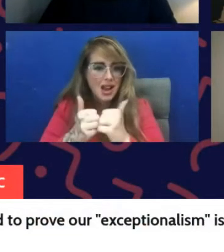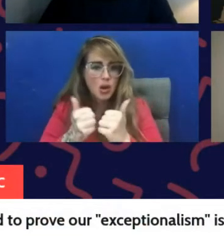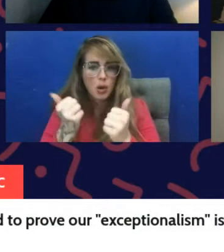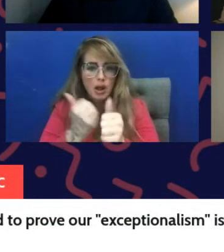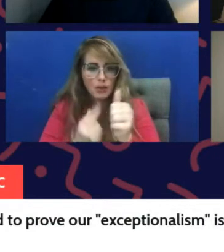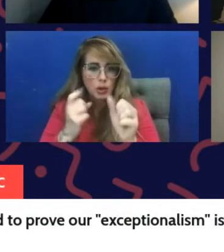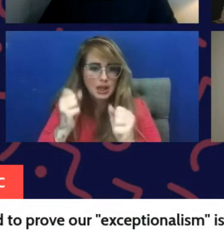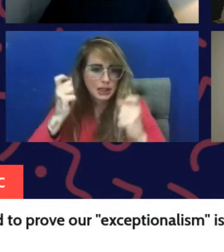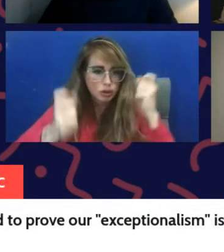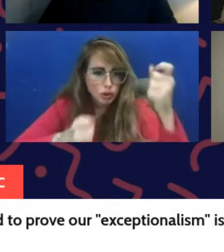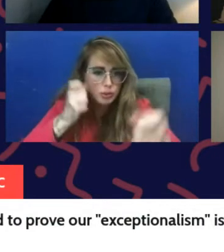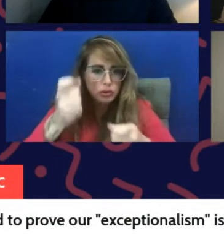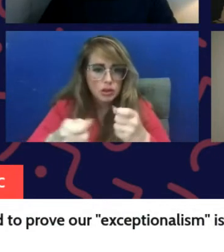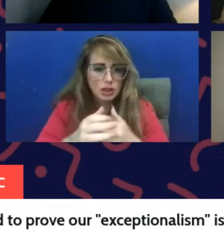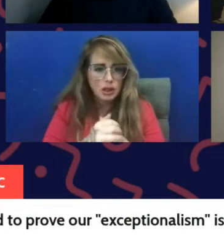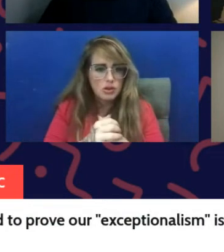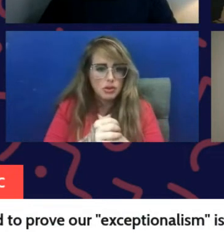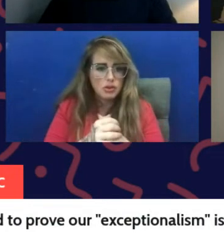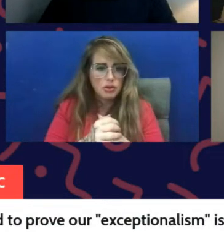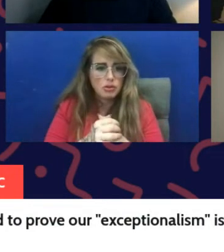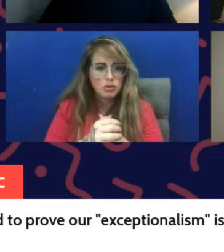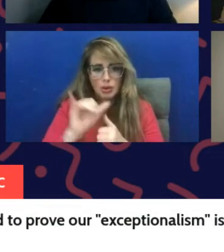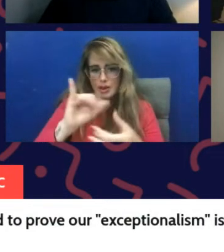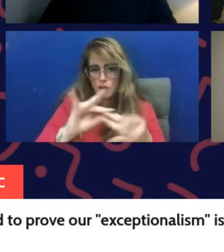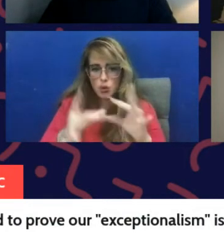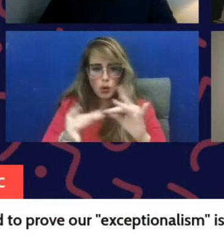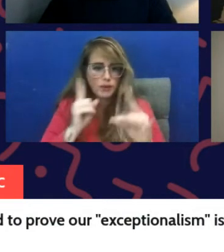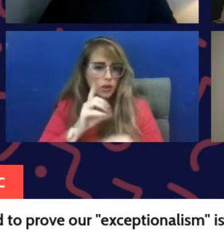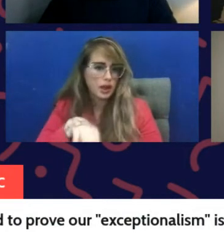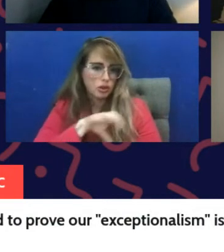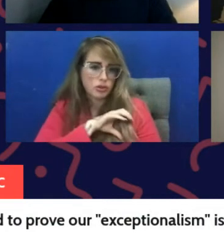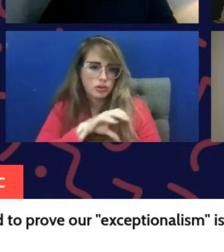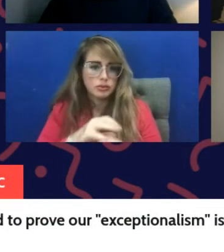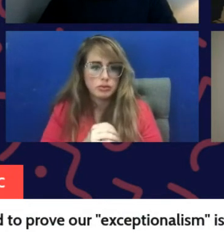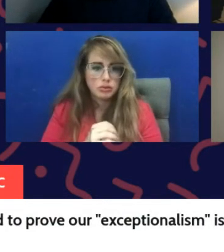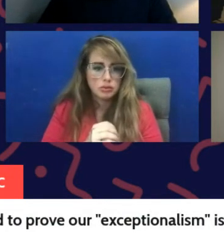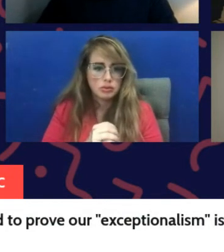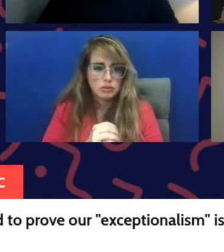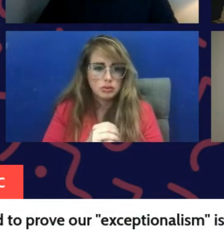contributing to the narrative of the characters.